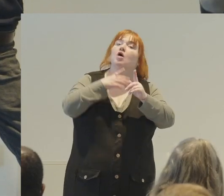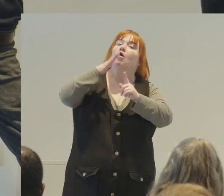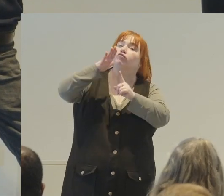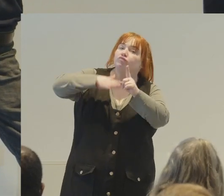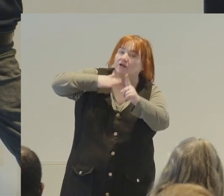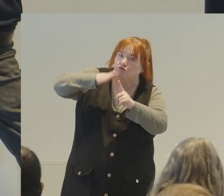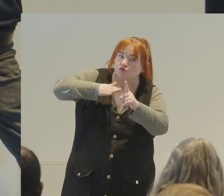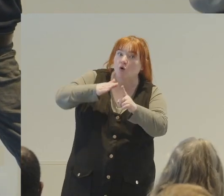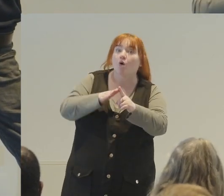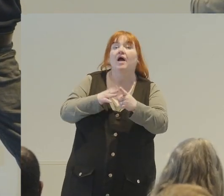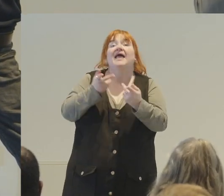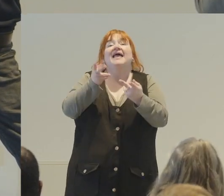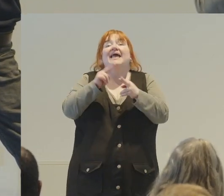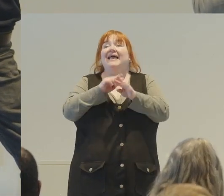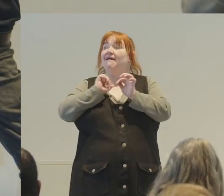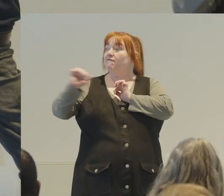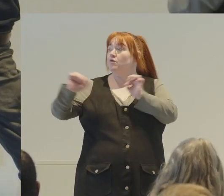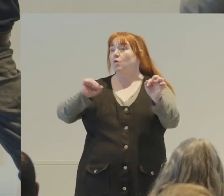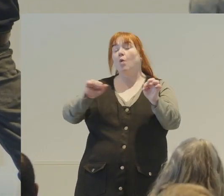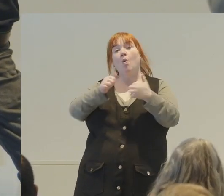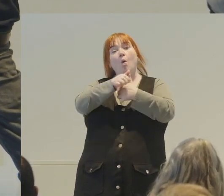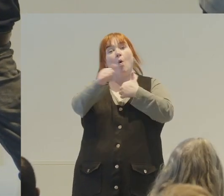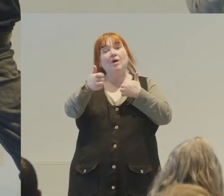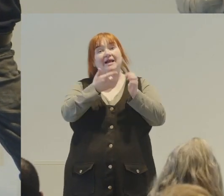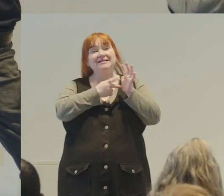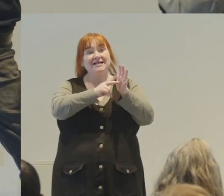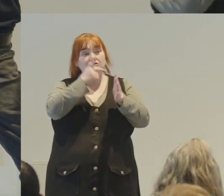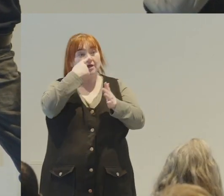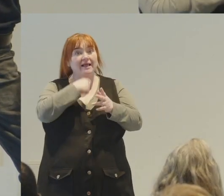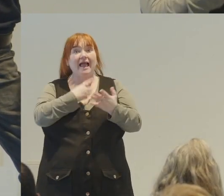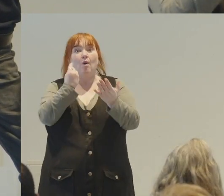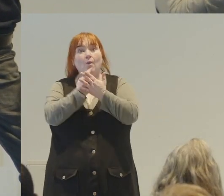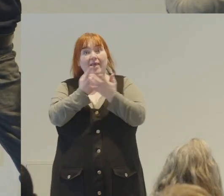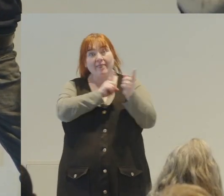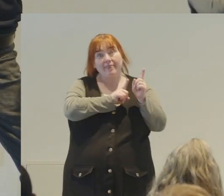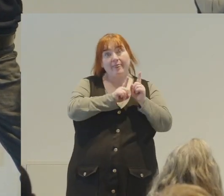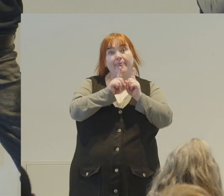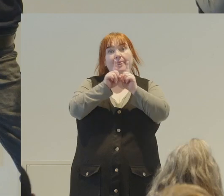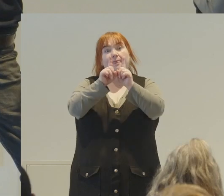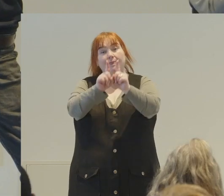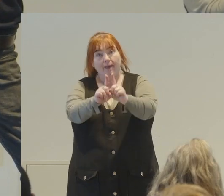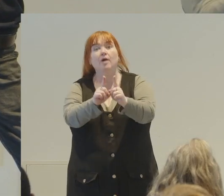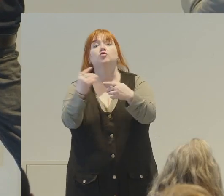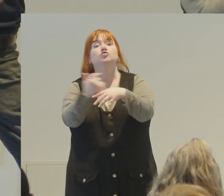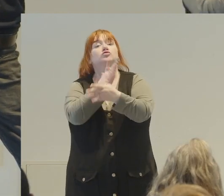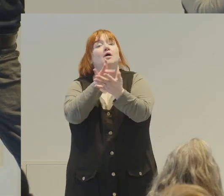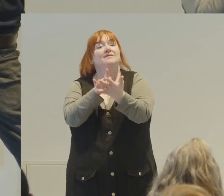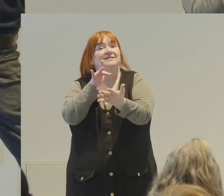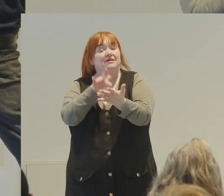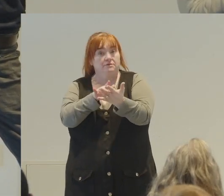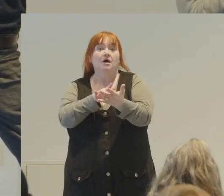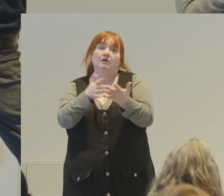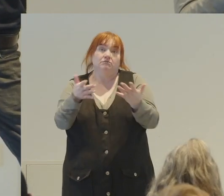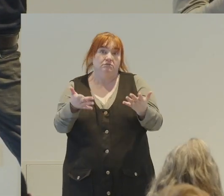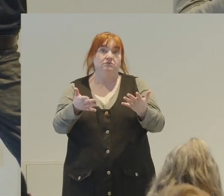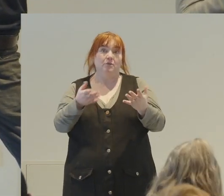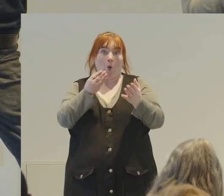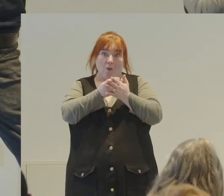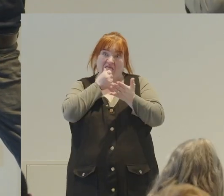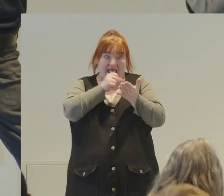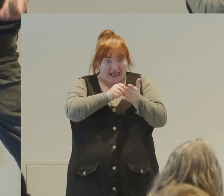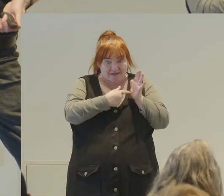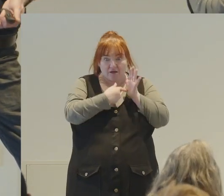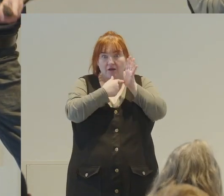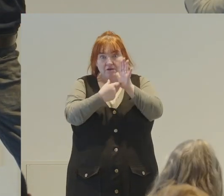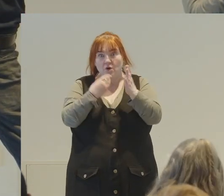go, if you have the capacity as an organisation, offer for somebody to go with the family to the job centre with those letters printed